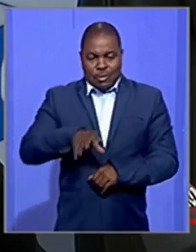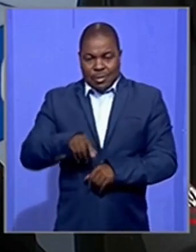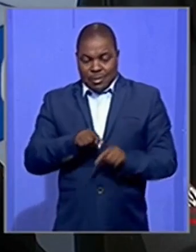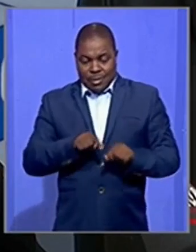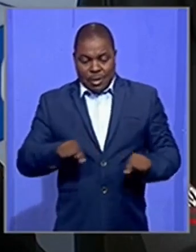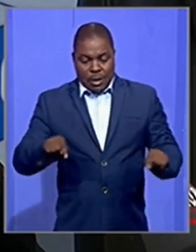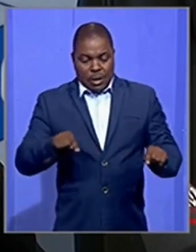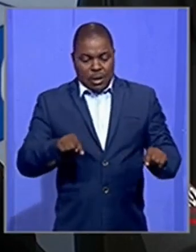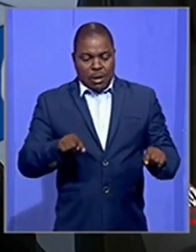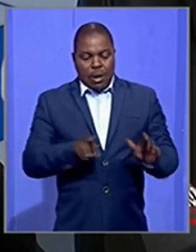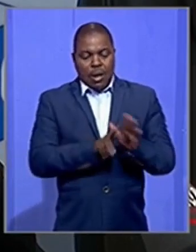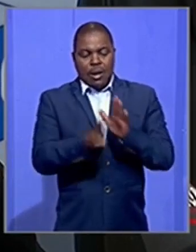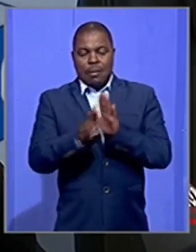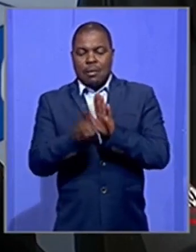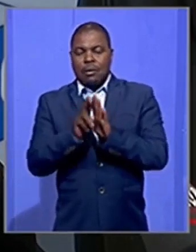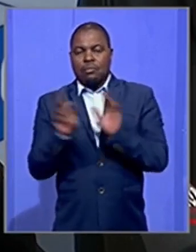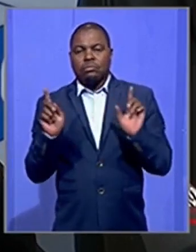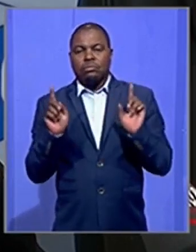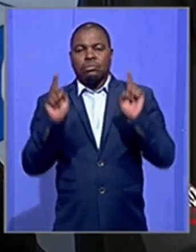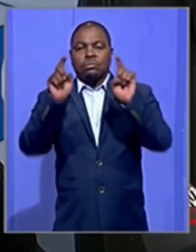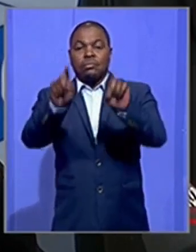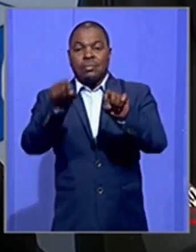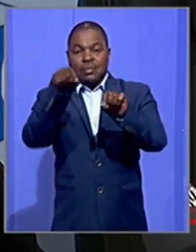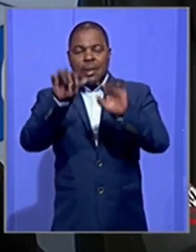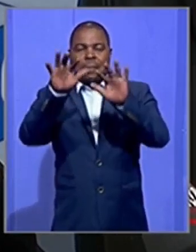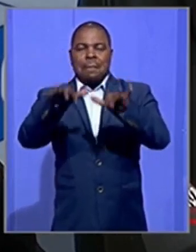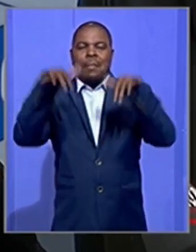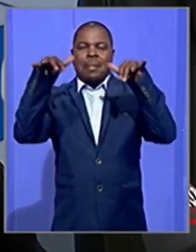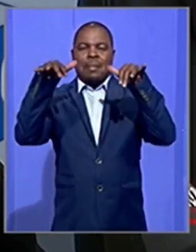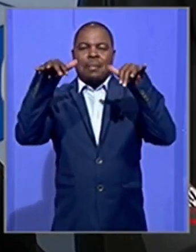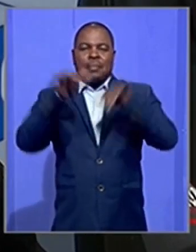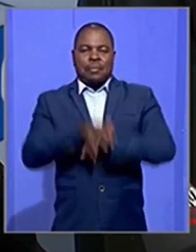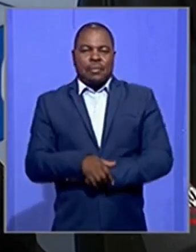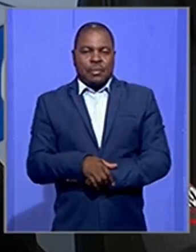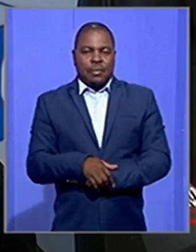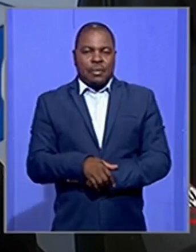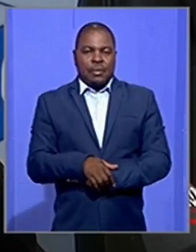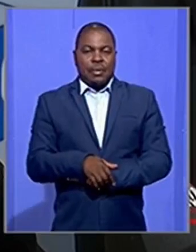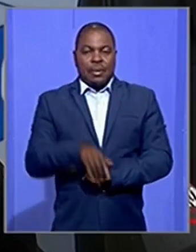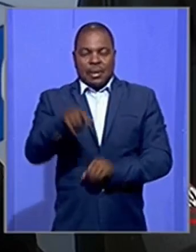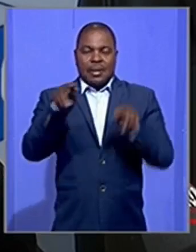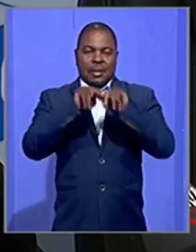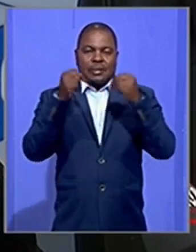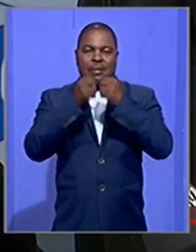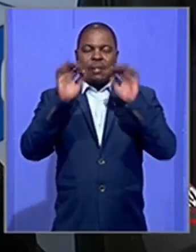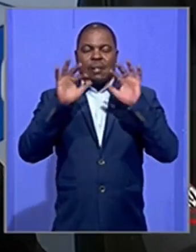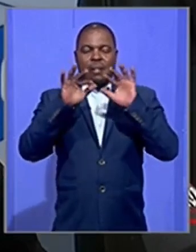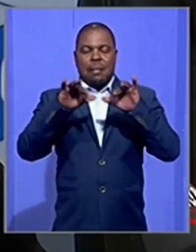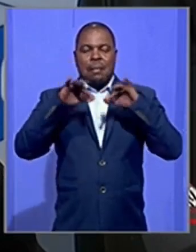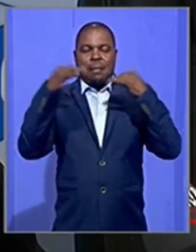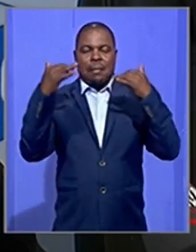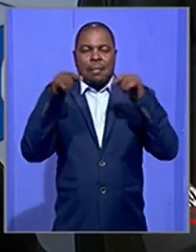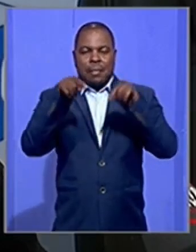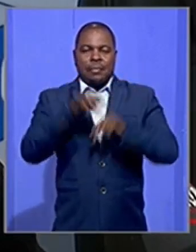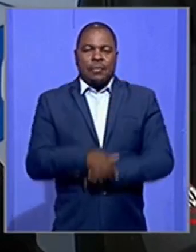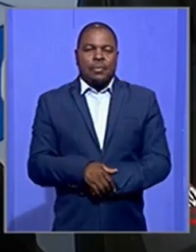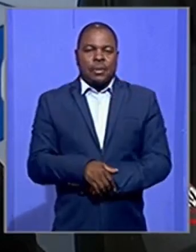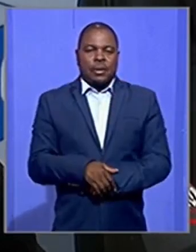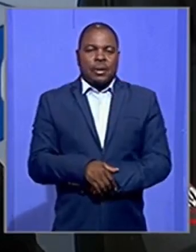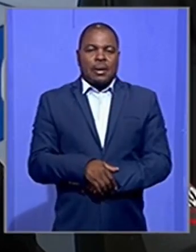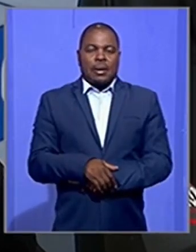is represented in the national law-making body, which is the National Assembly.